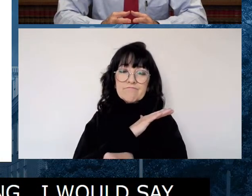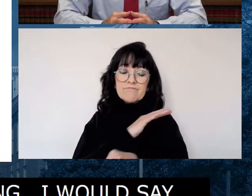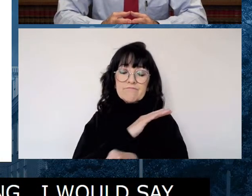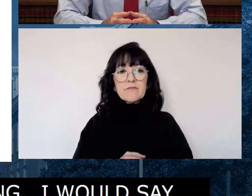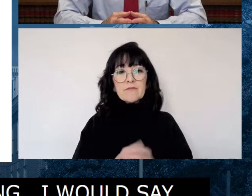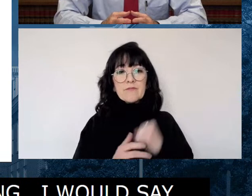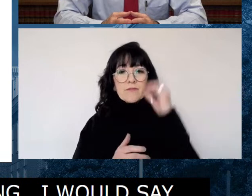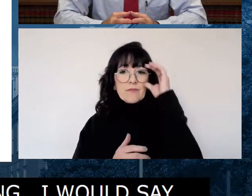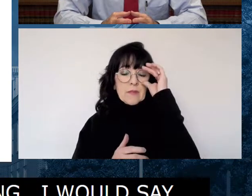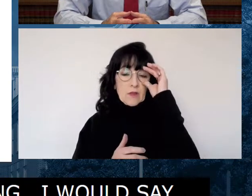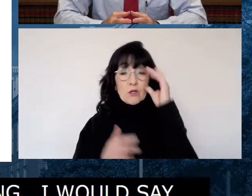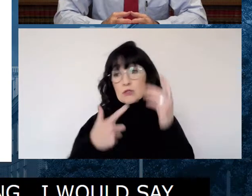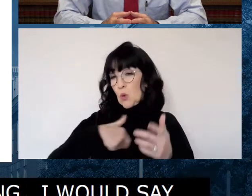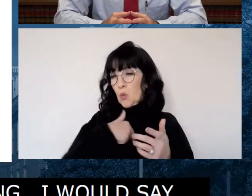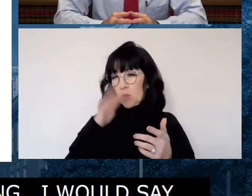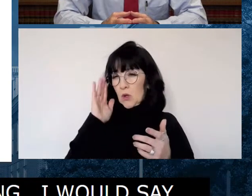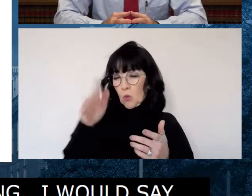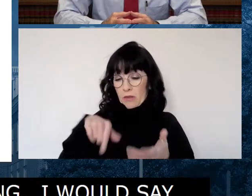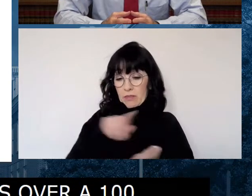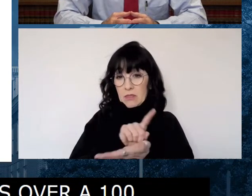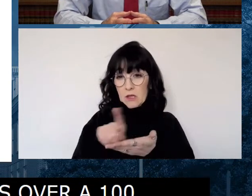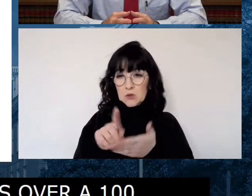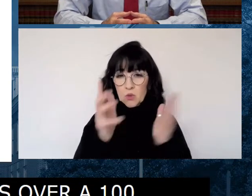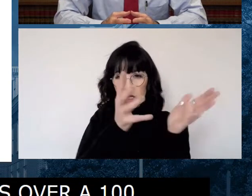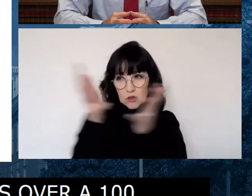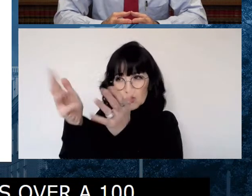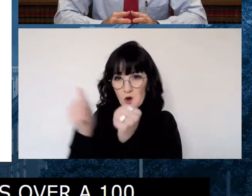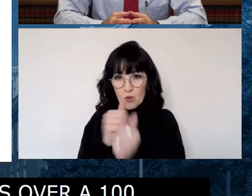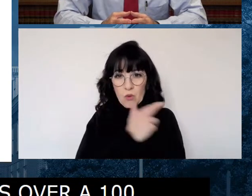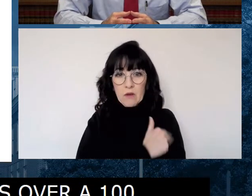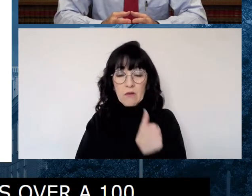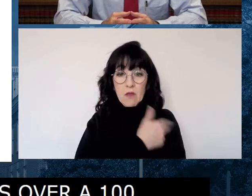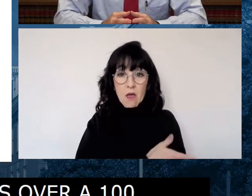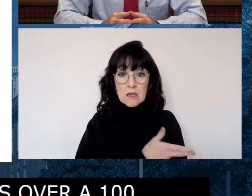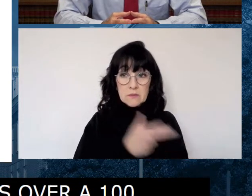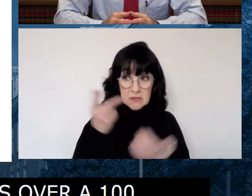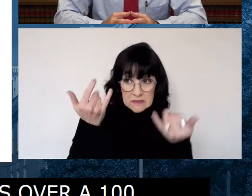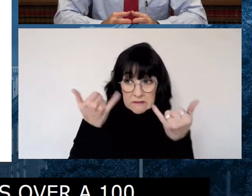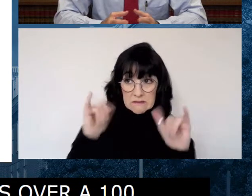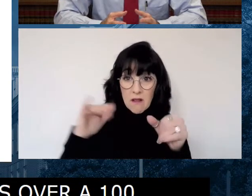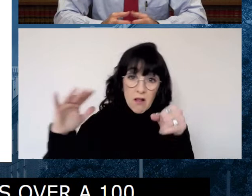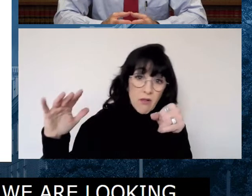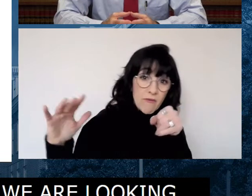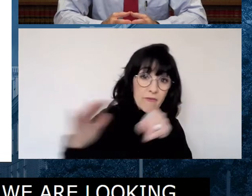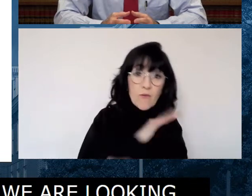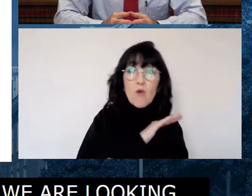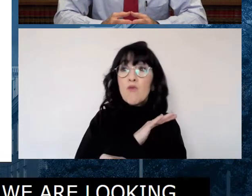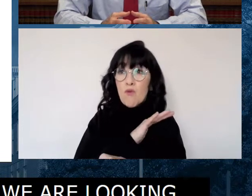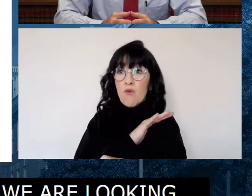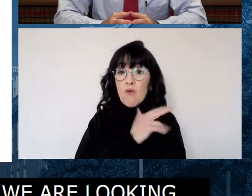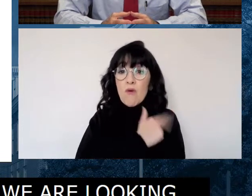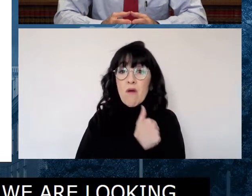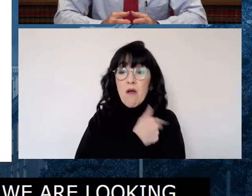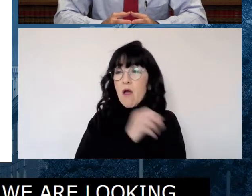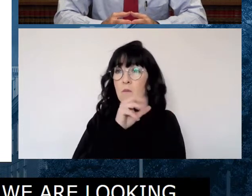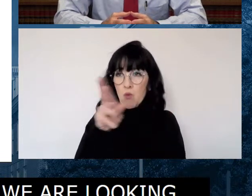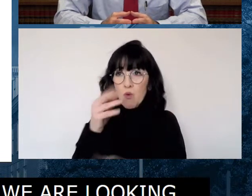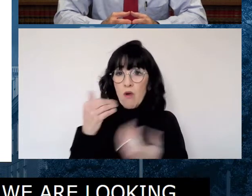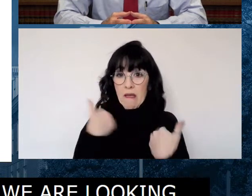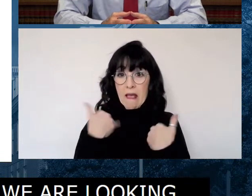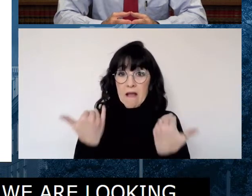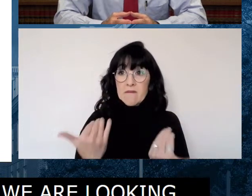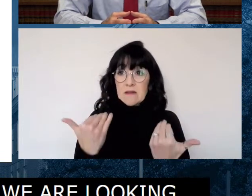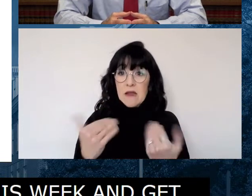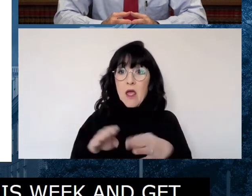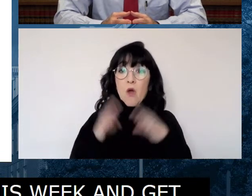I believe, and get an up-to-date report on the conditions both in their emergency rooms among COVID